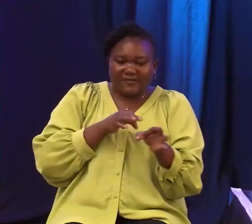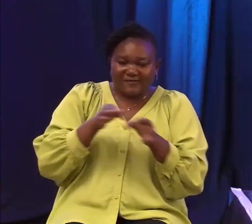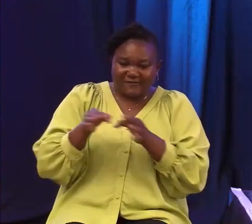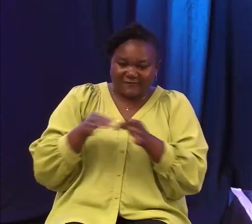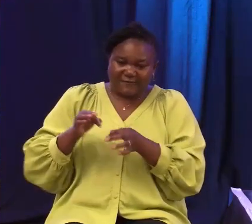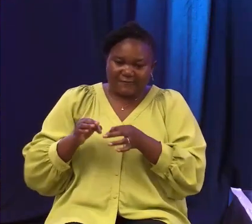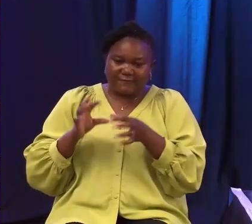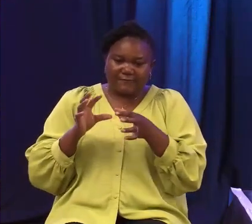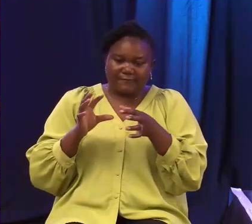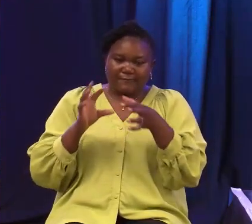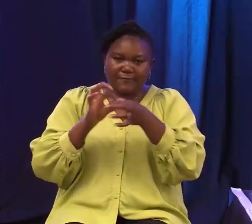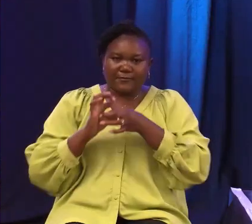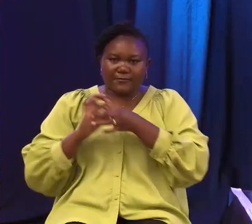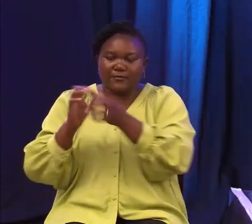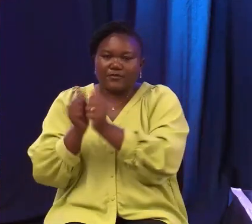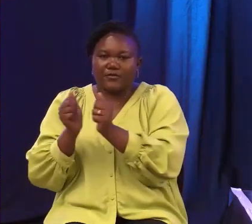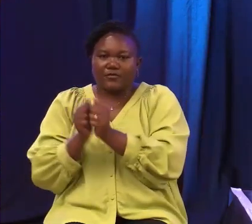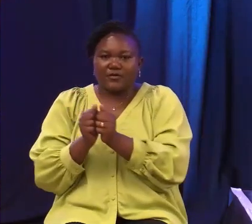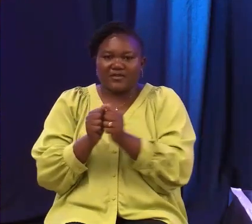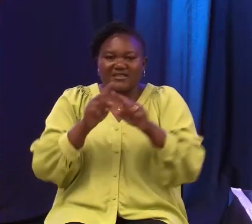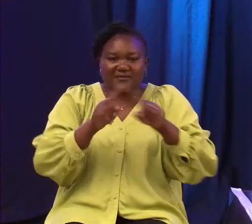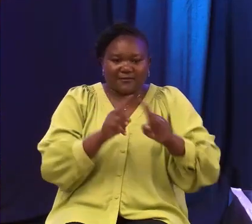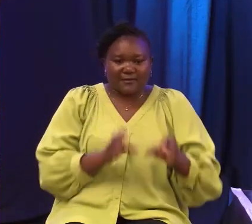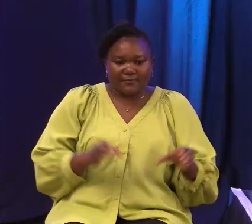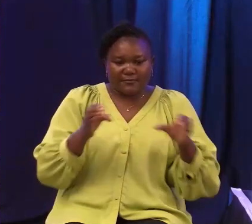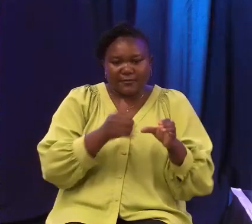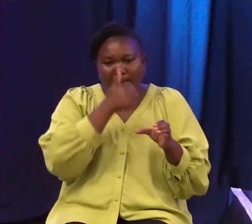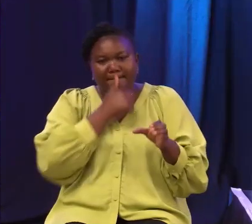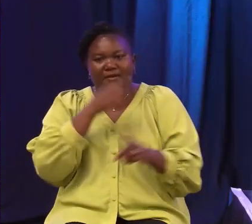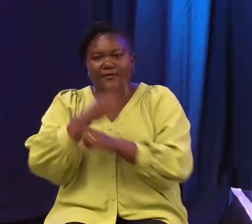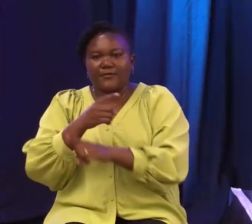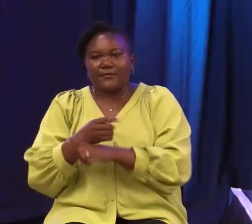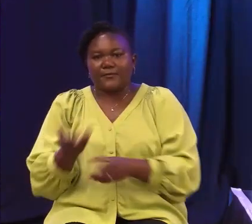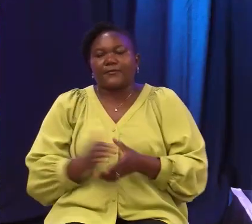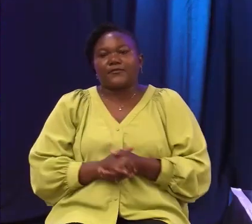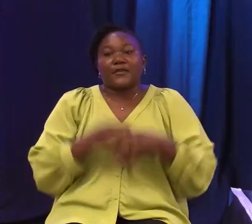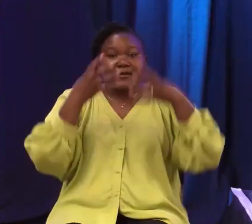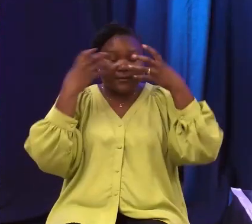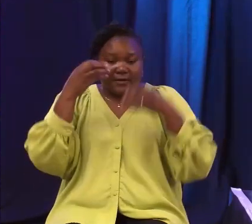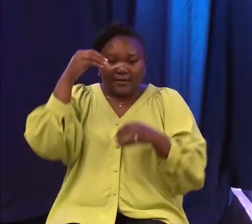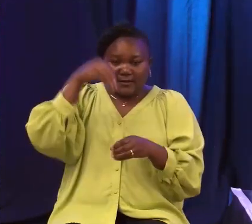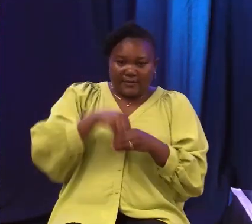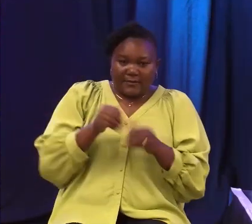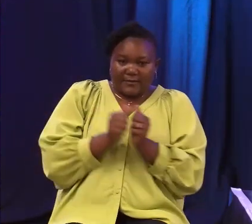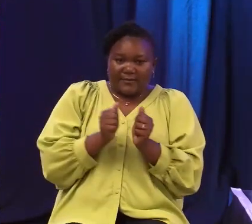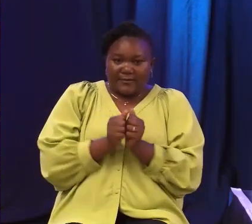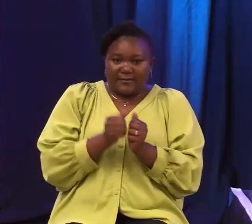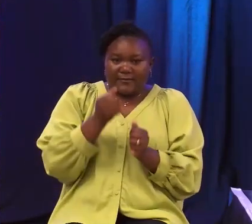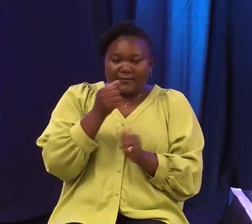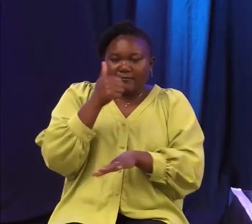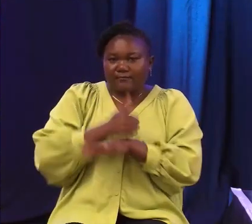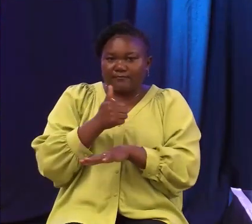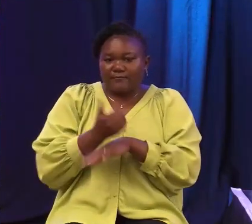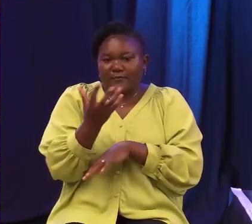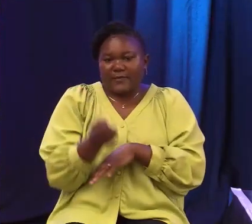relationship with their key stakeholders beyond by offering the Ombudsman as well as potential existing partners